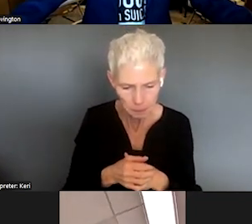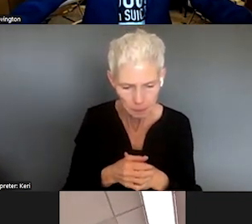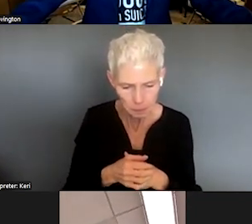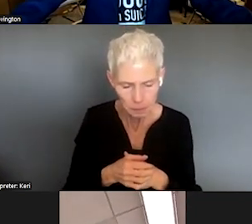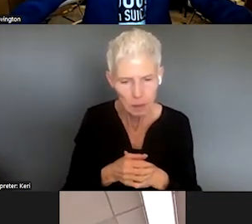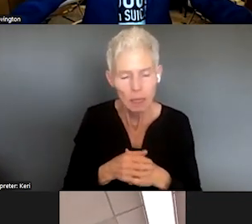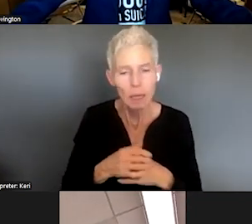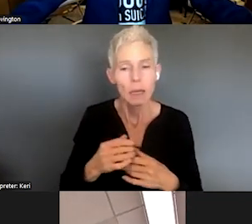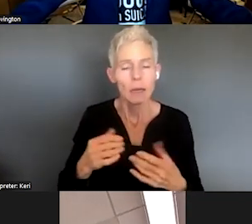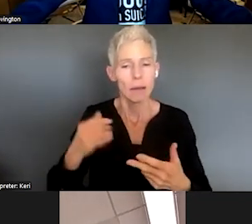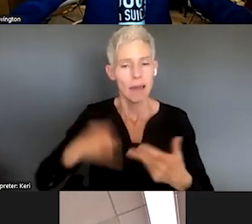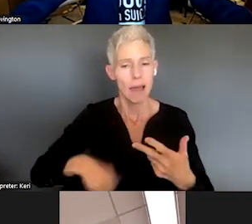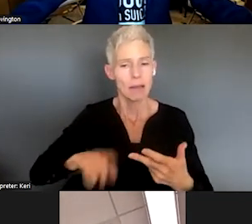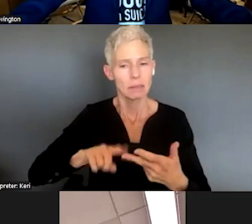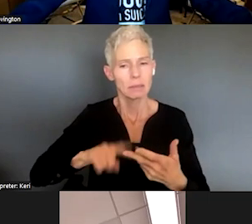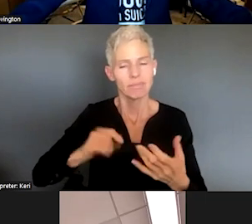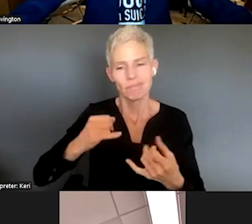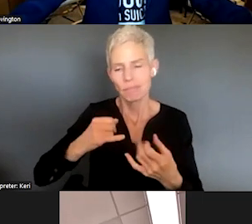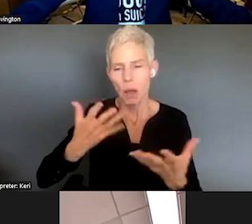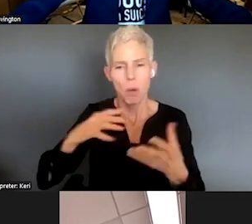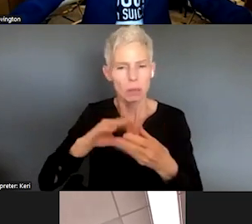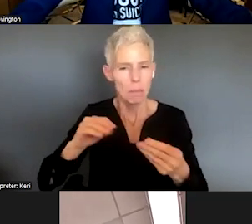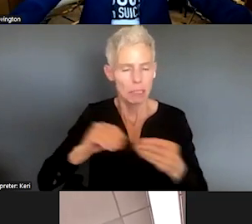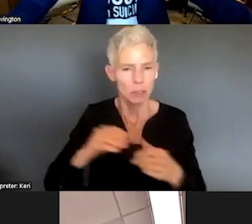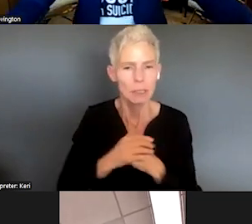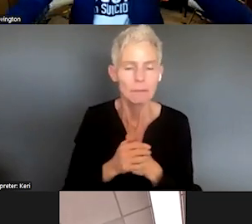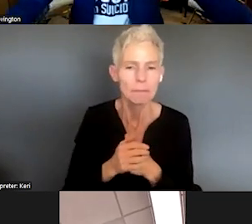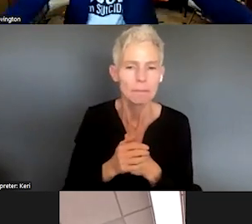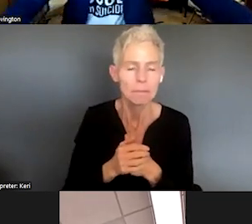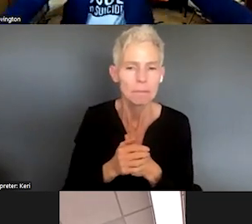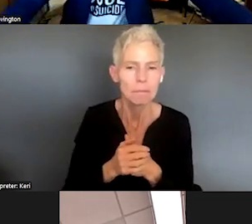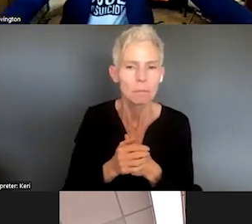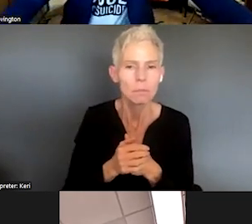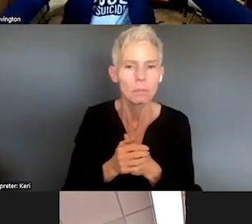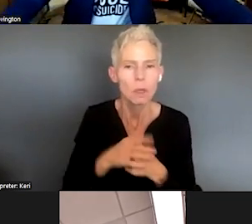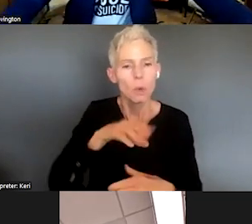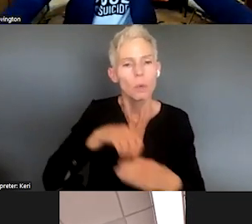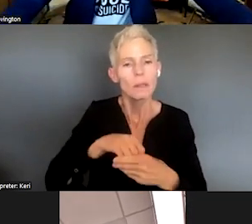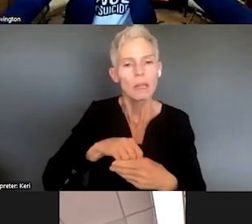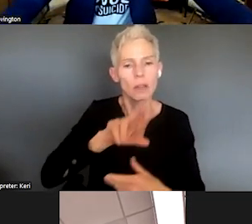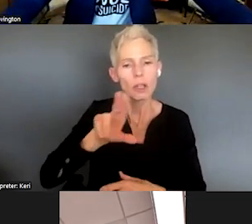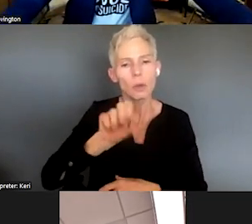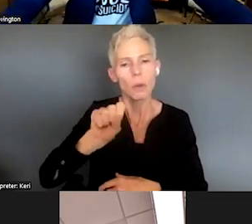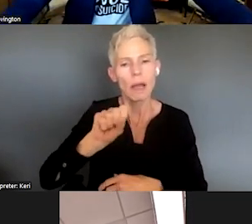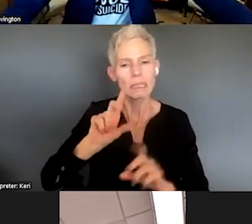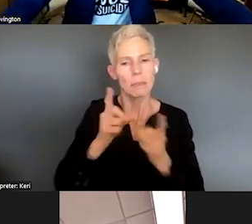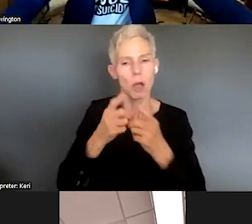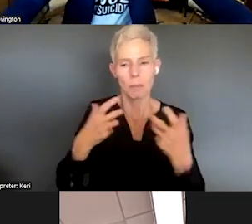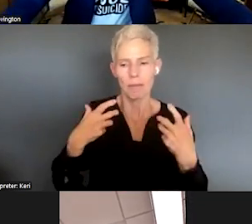And then finally, I just wanted to mention that within the U.S. Department of Health and Human